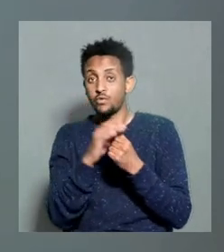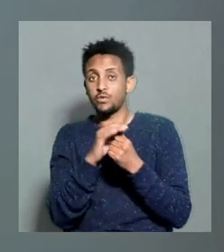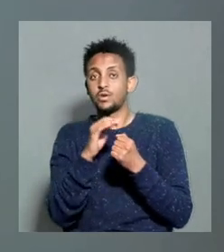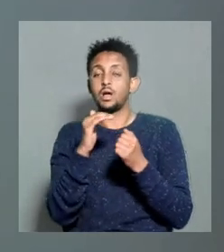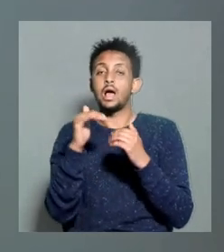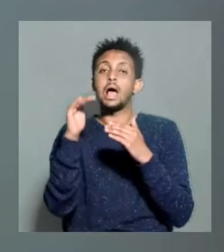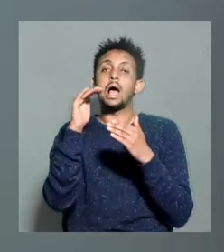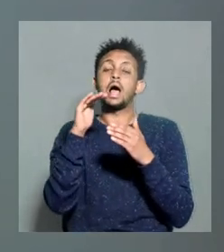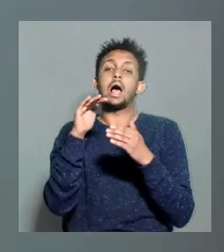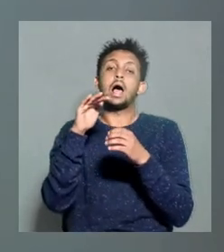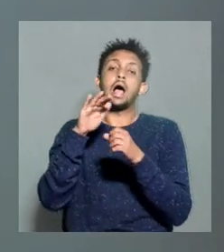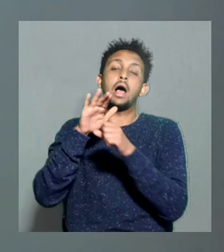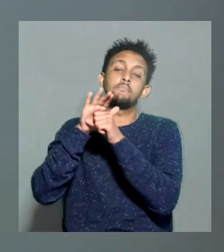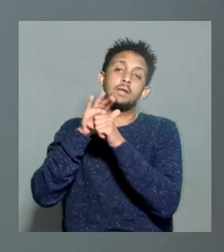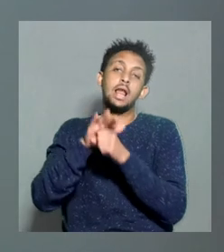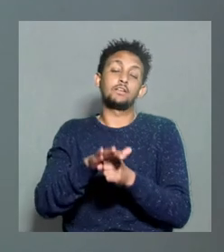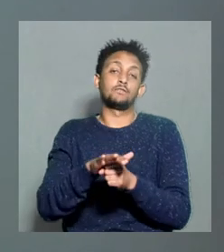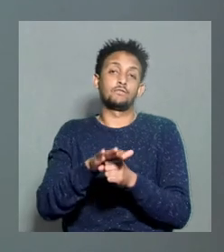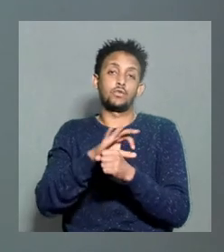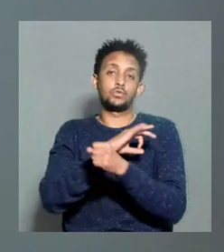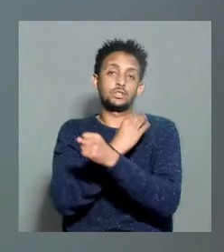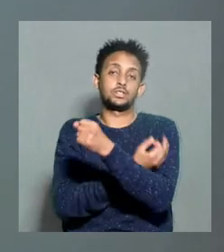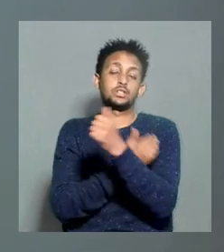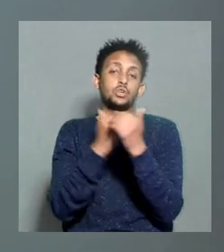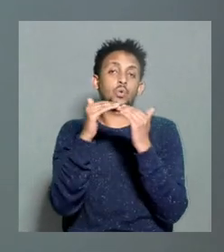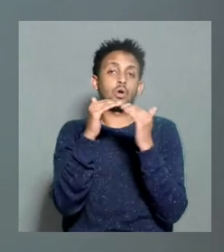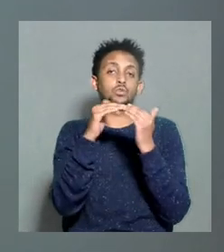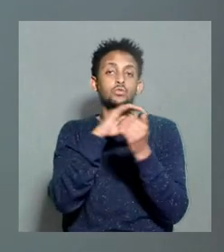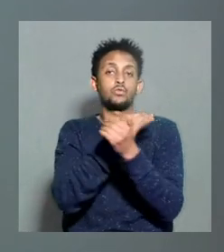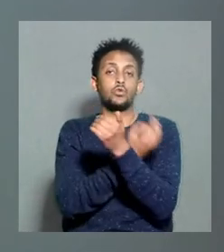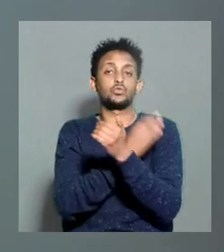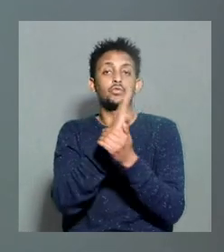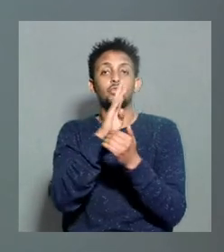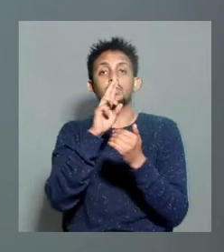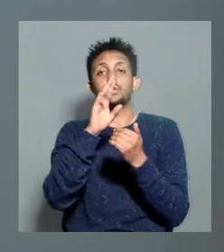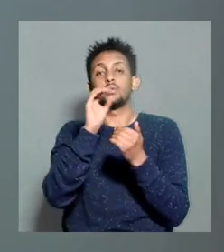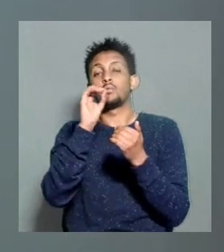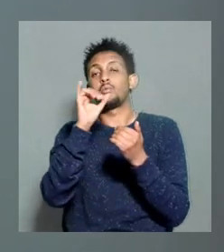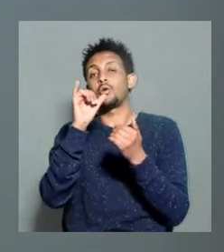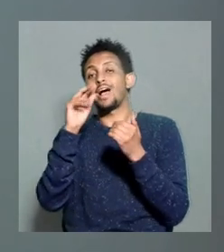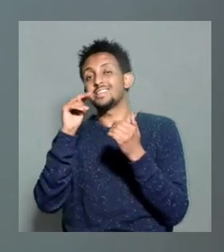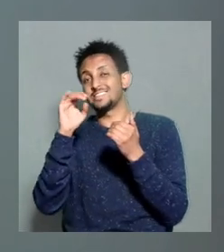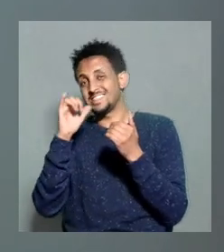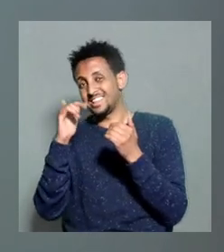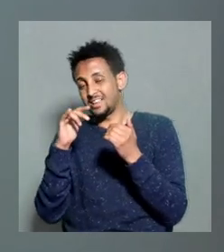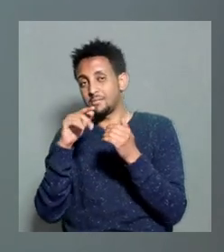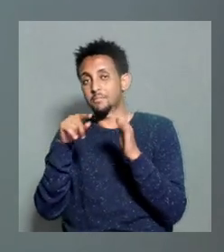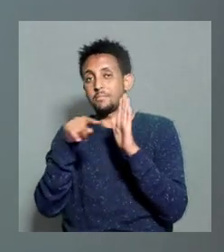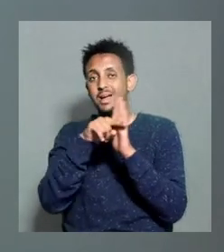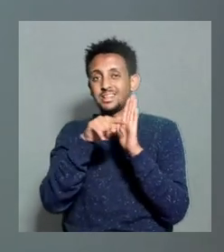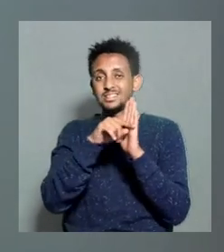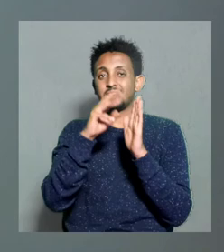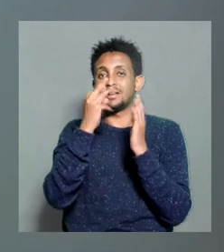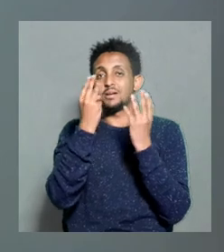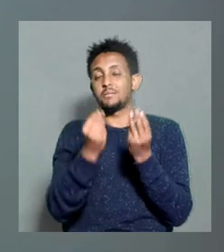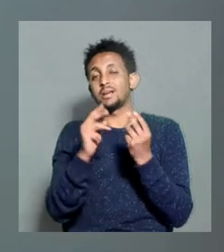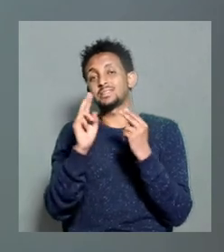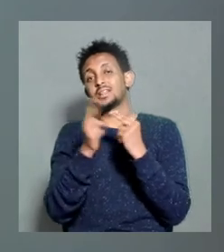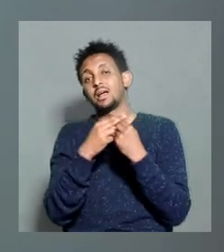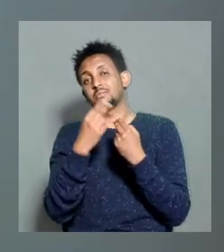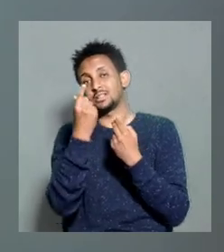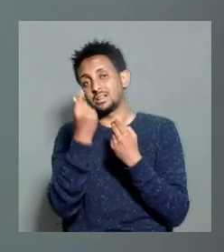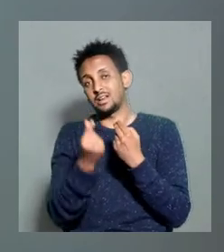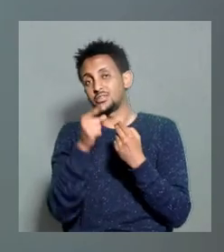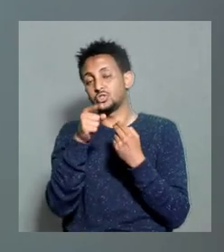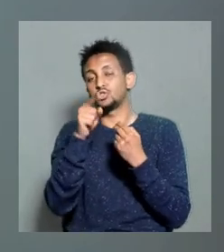the applied force. The external applied force is equal to force of buoyancy minus mass times gravity. This